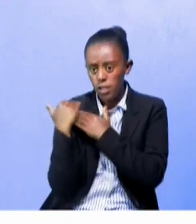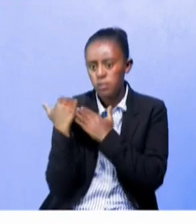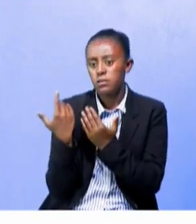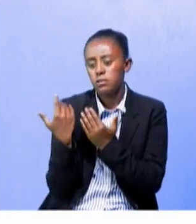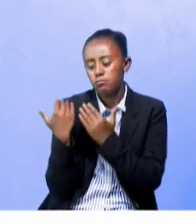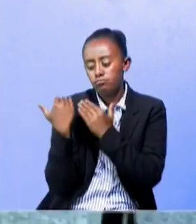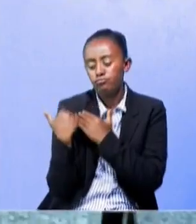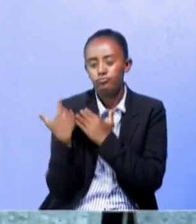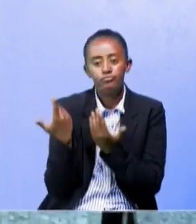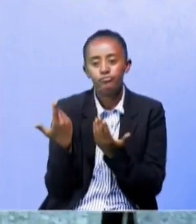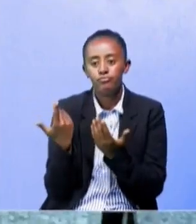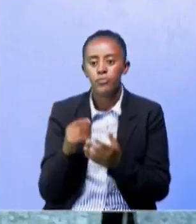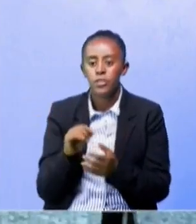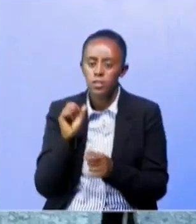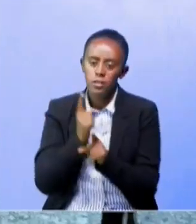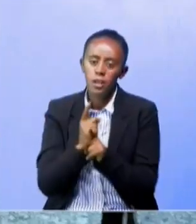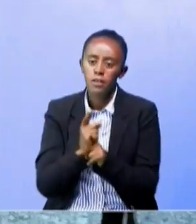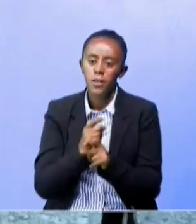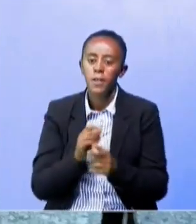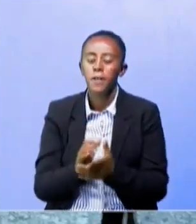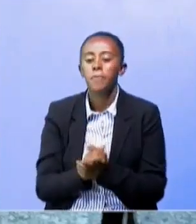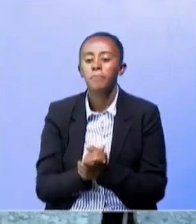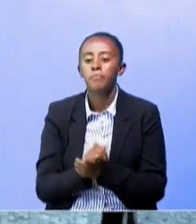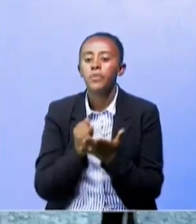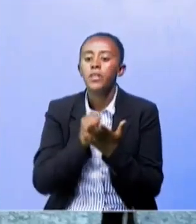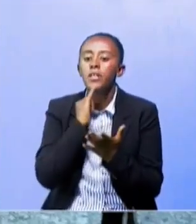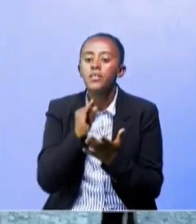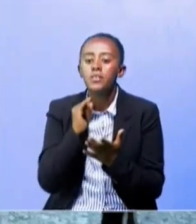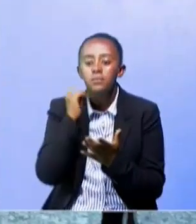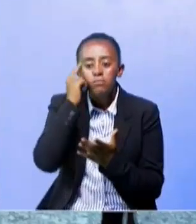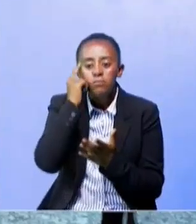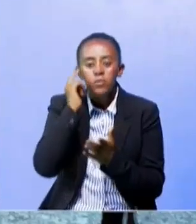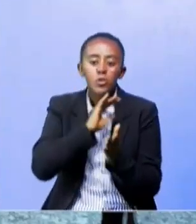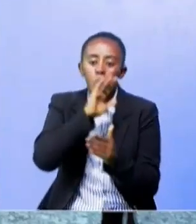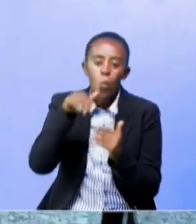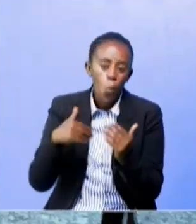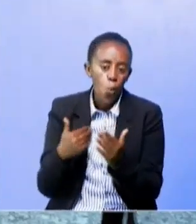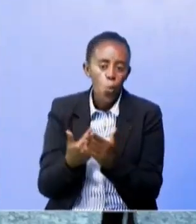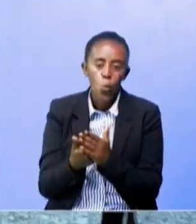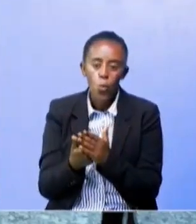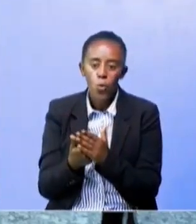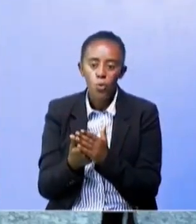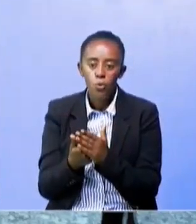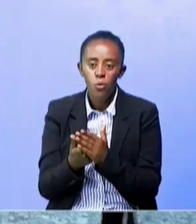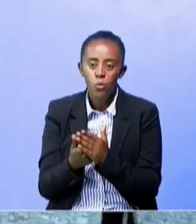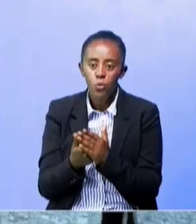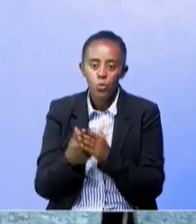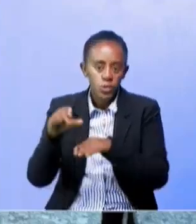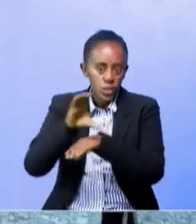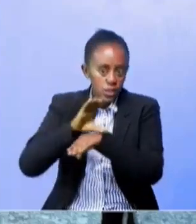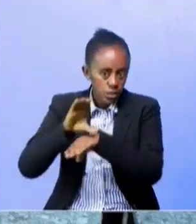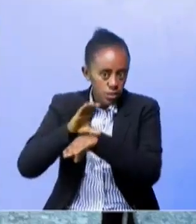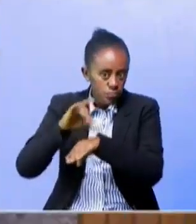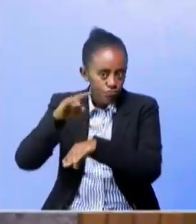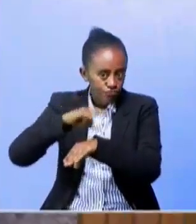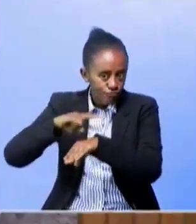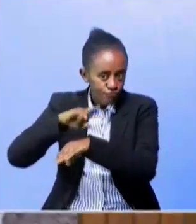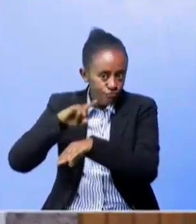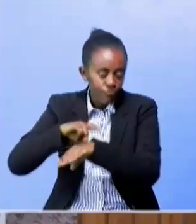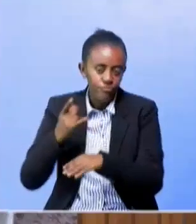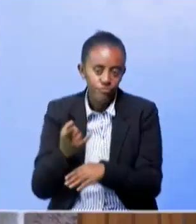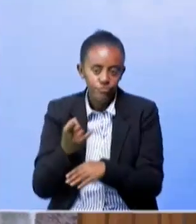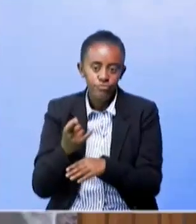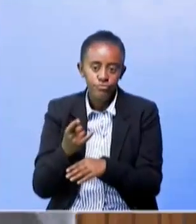it. Exactly. Yeah. It is the concern of all citizens so as to make what?